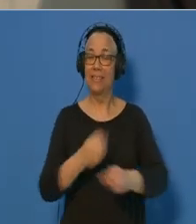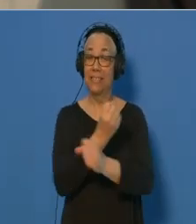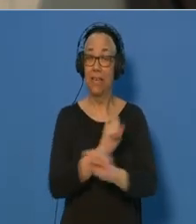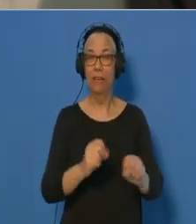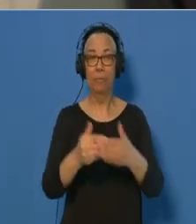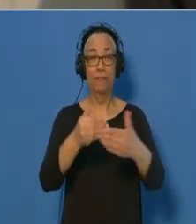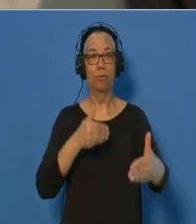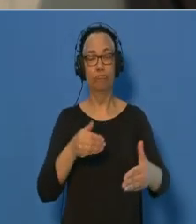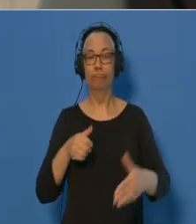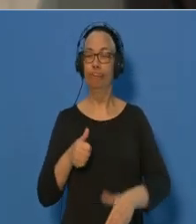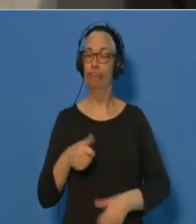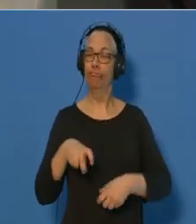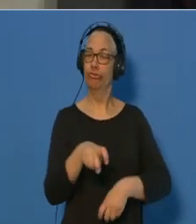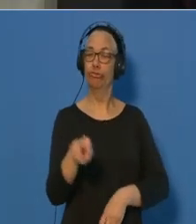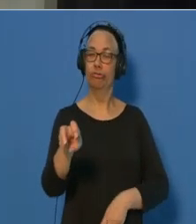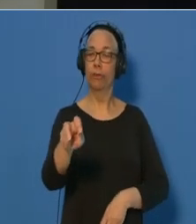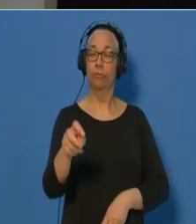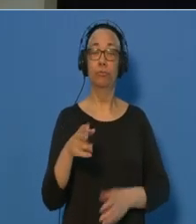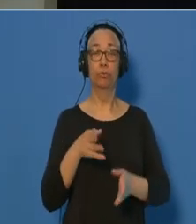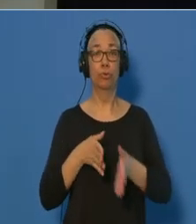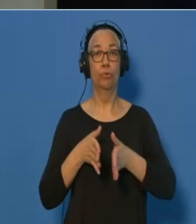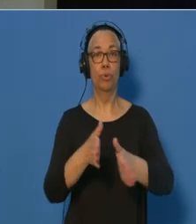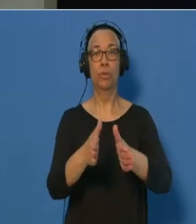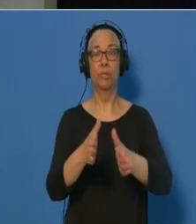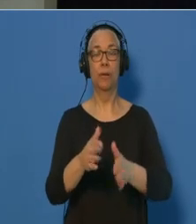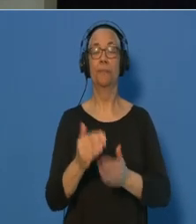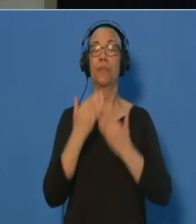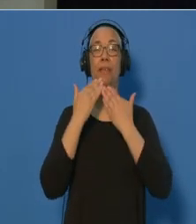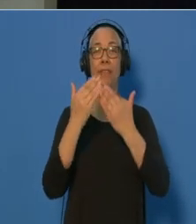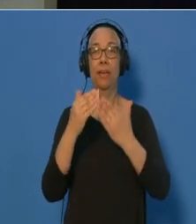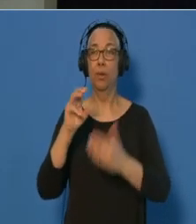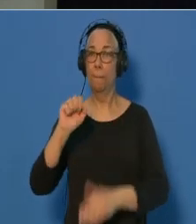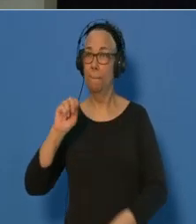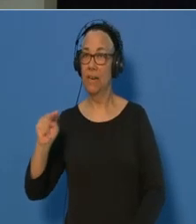roads. Thank you. Thank you, Minister De Silva.